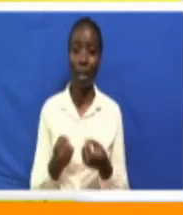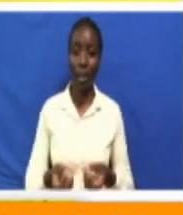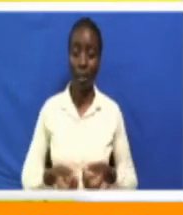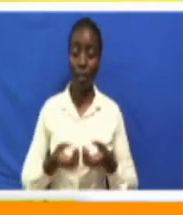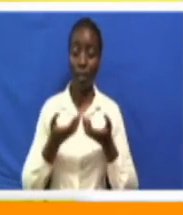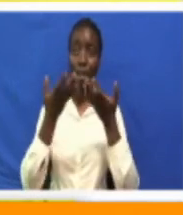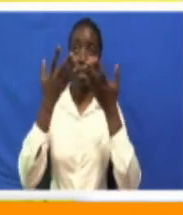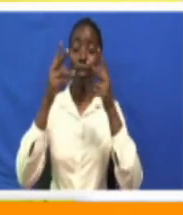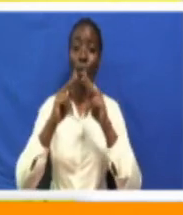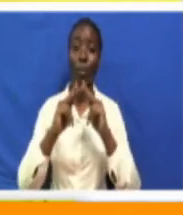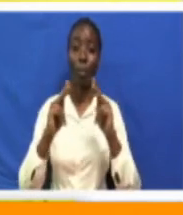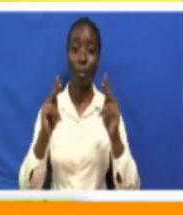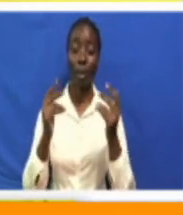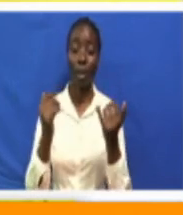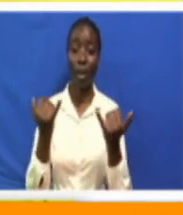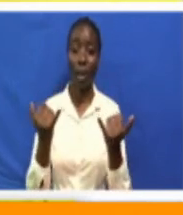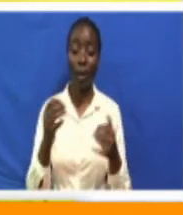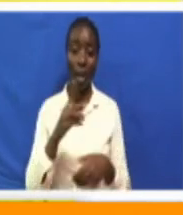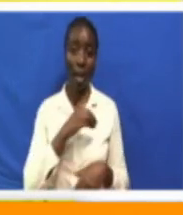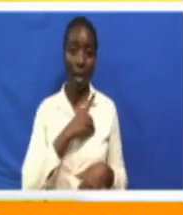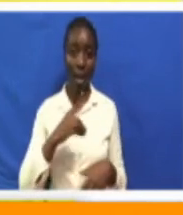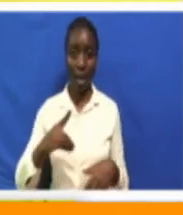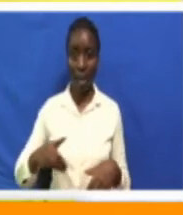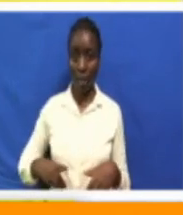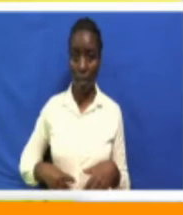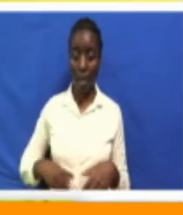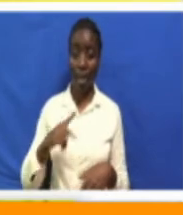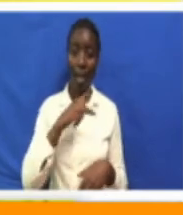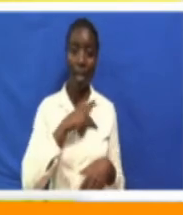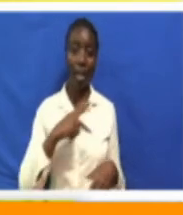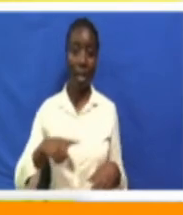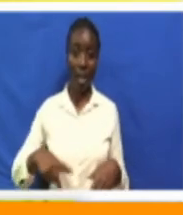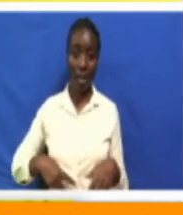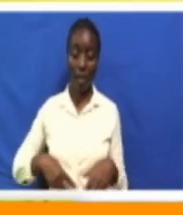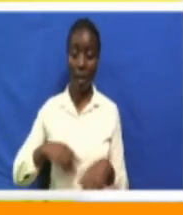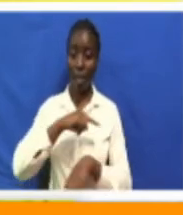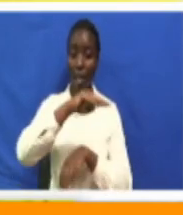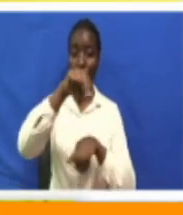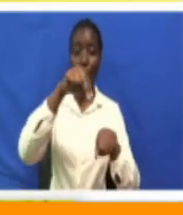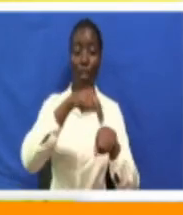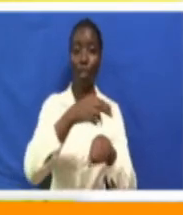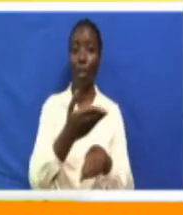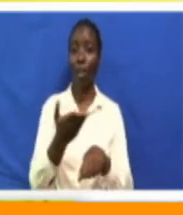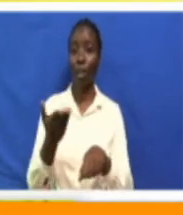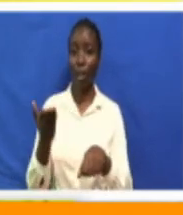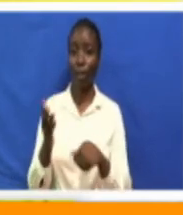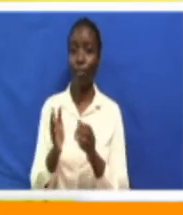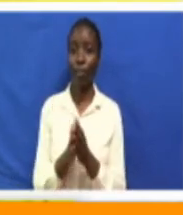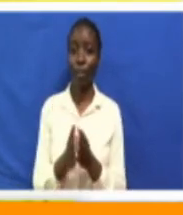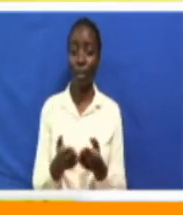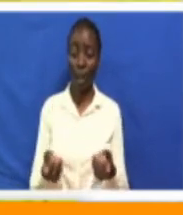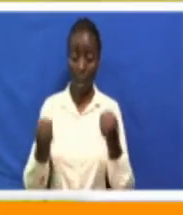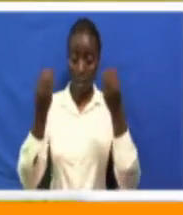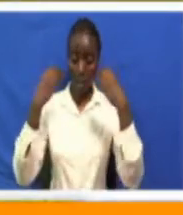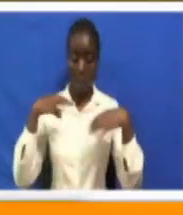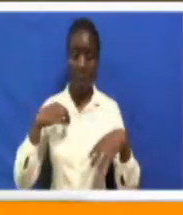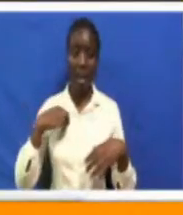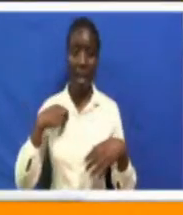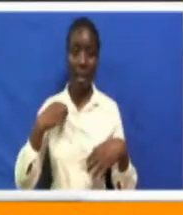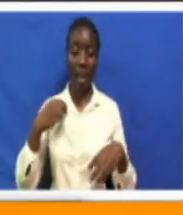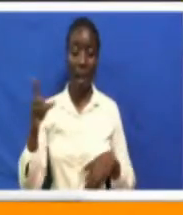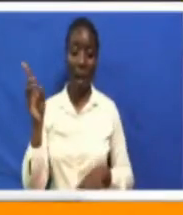then David the king of the Nations put on his dancing clothes